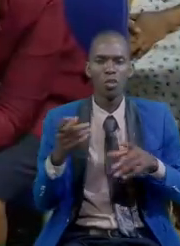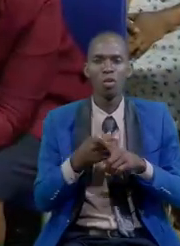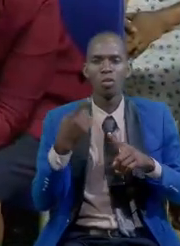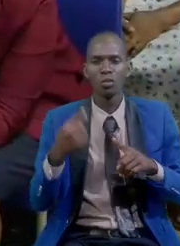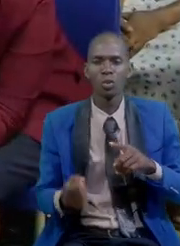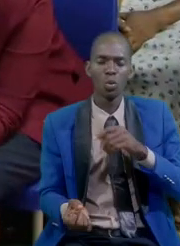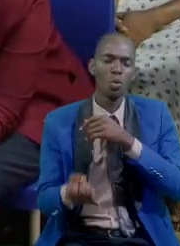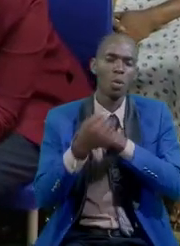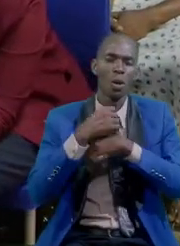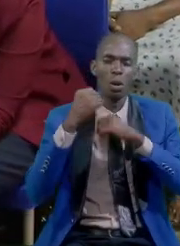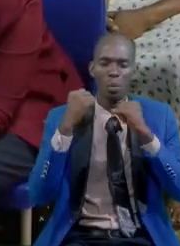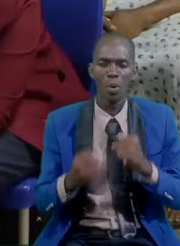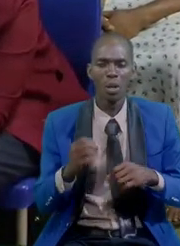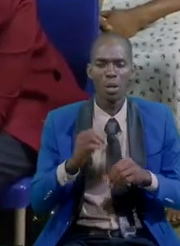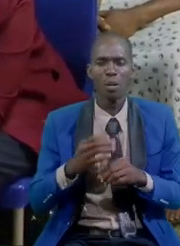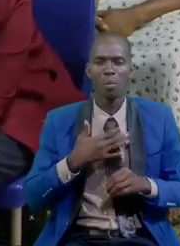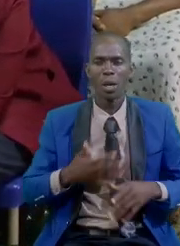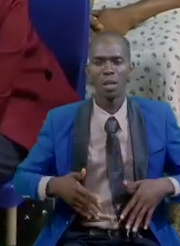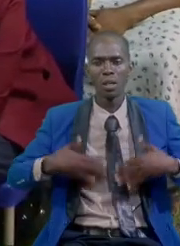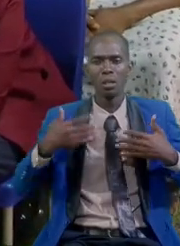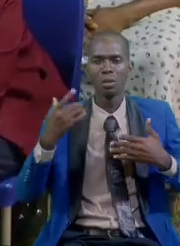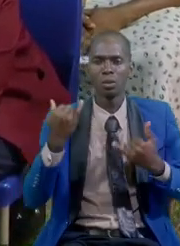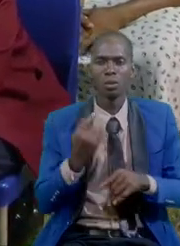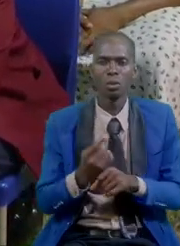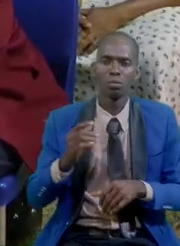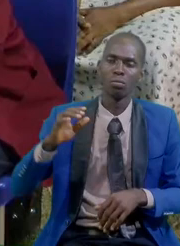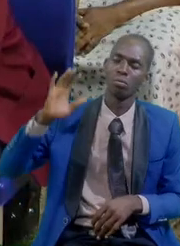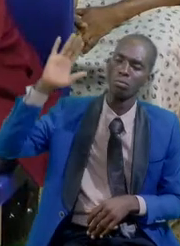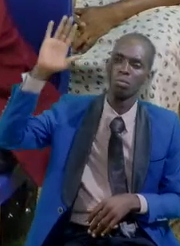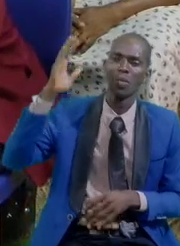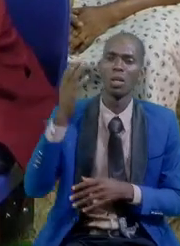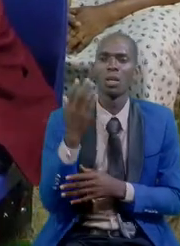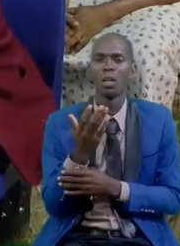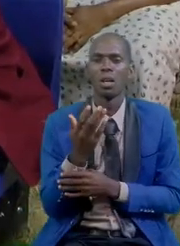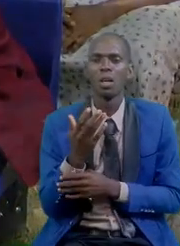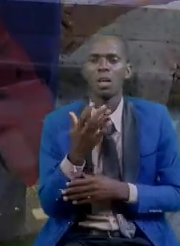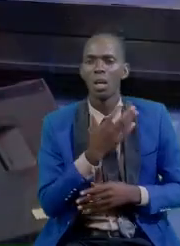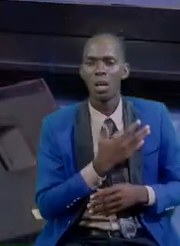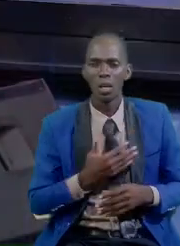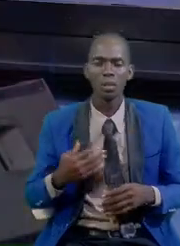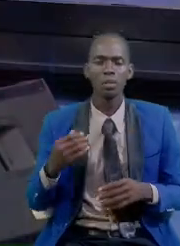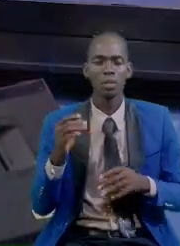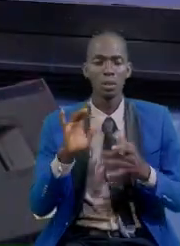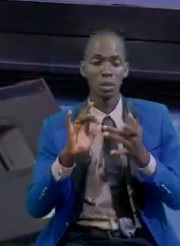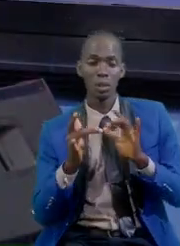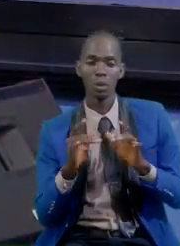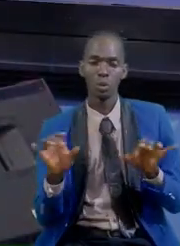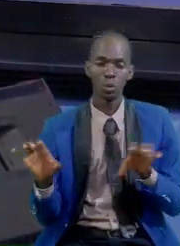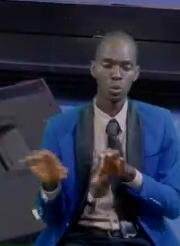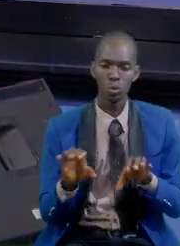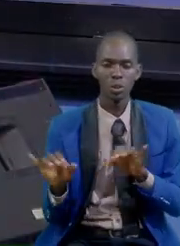my life. Raise up that hand. God bless you. God bless you. And online, do the same thing, because today you're